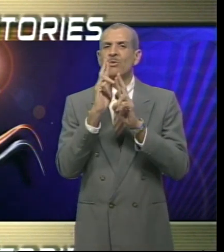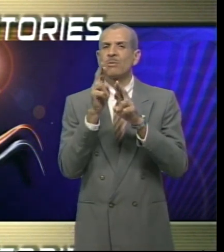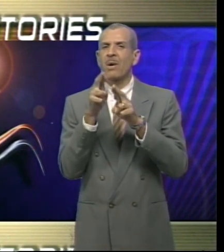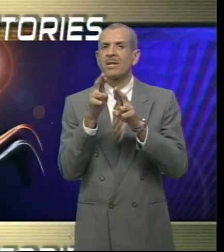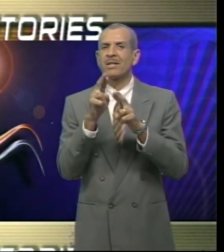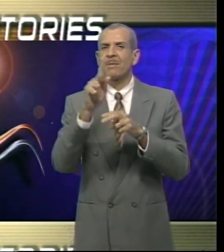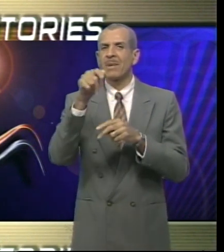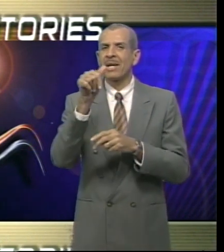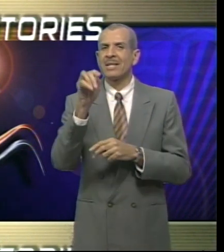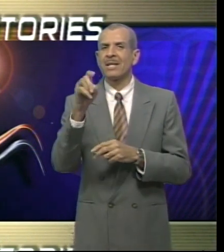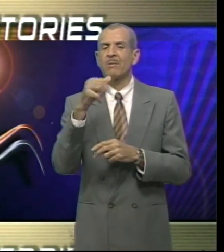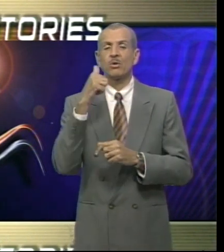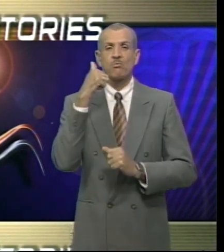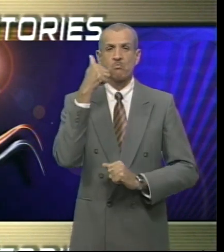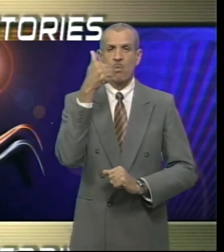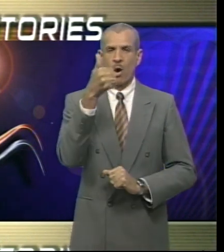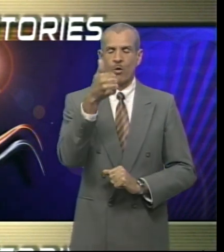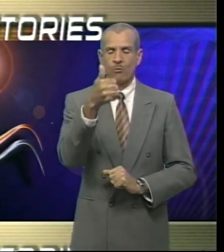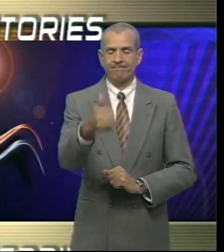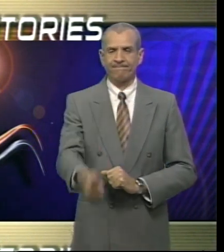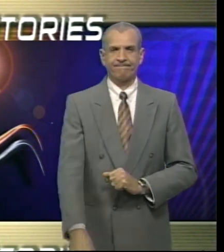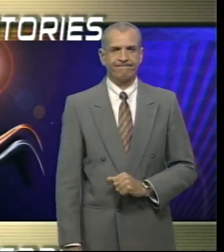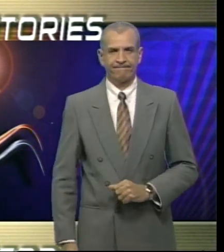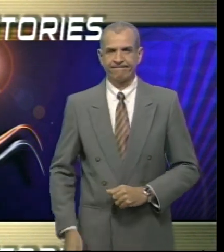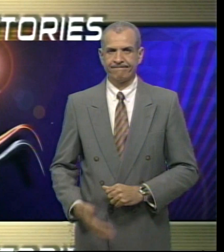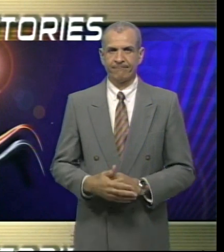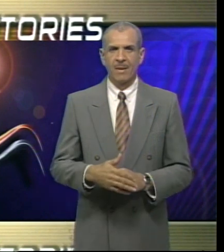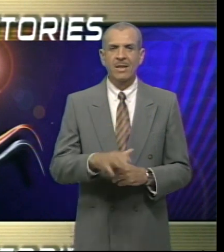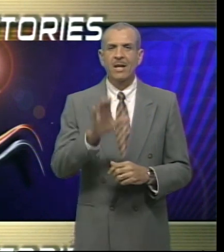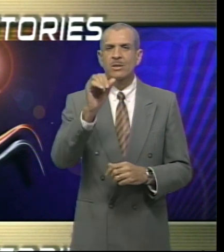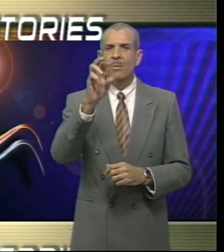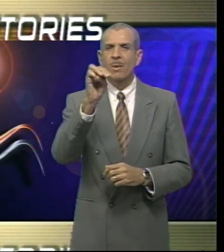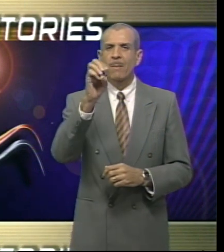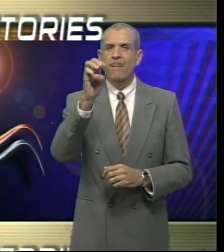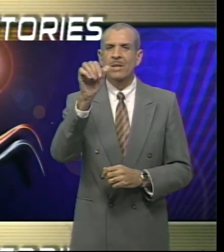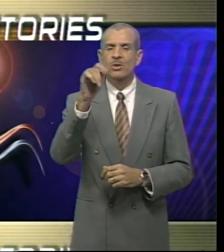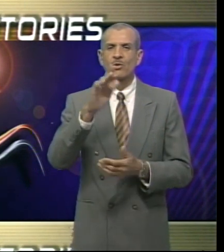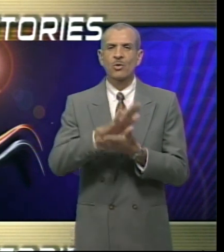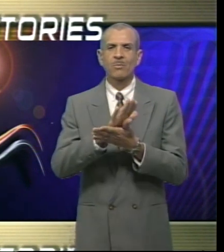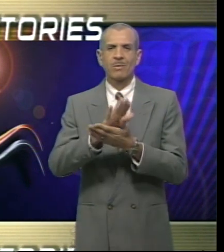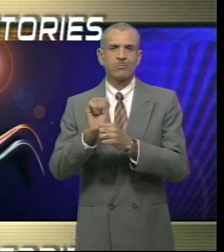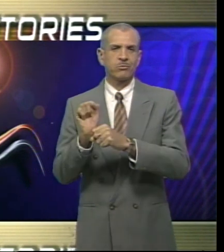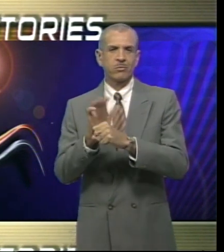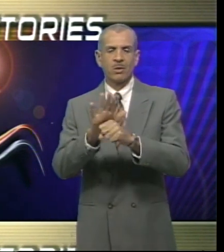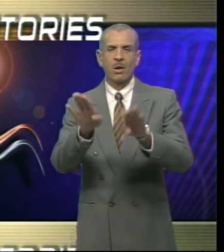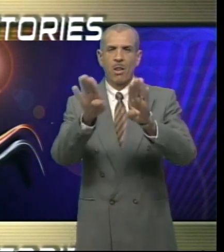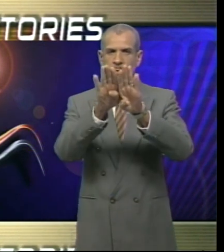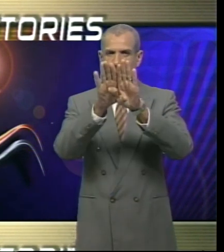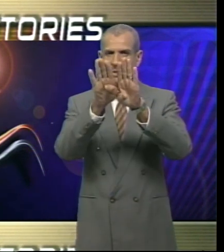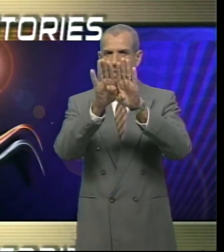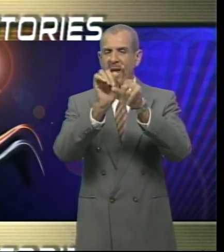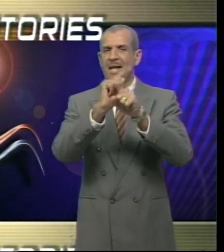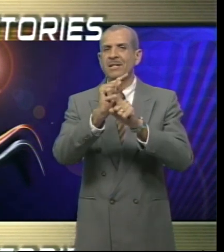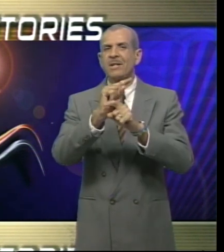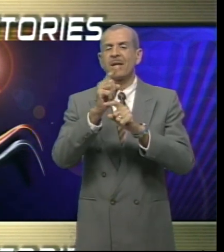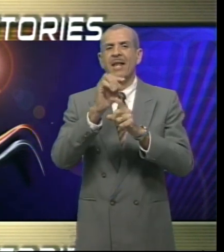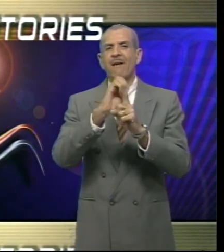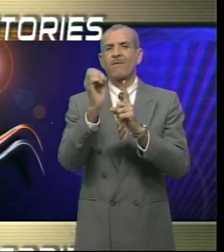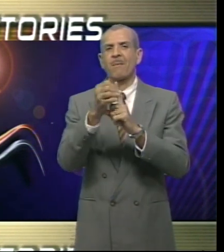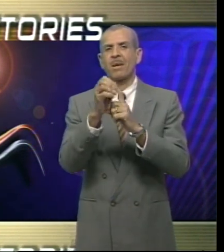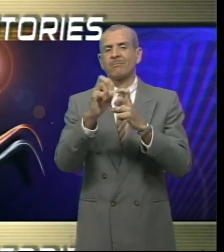to the PAD by tomorrow. The Combermere School has once again been forced to close as a result of